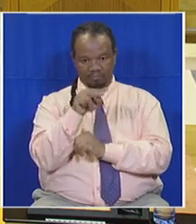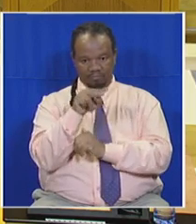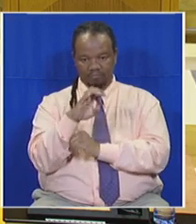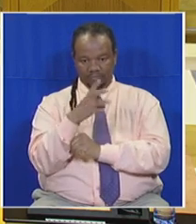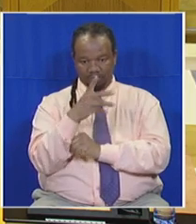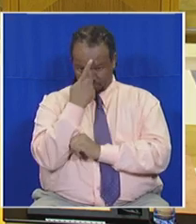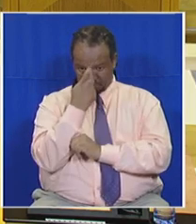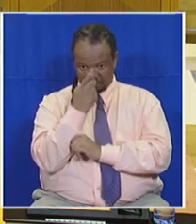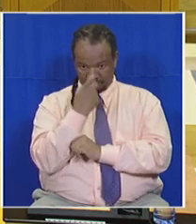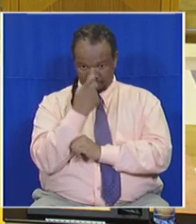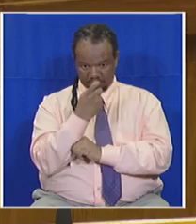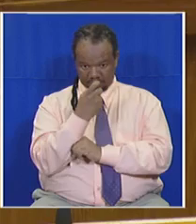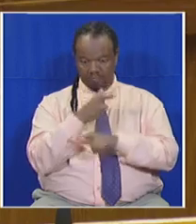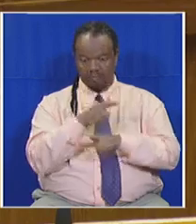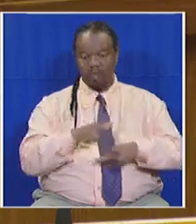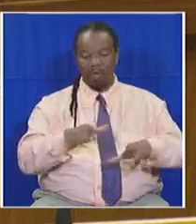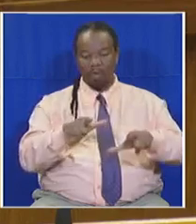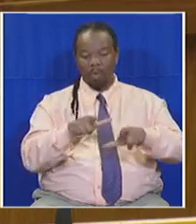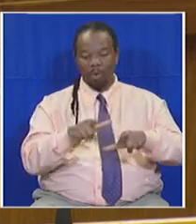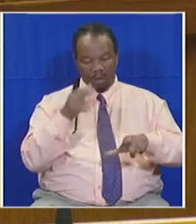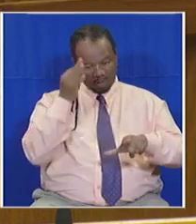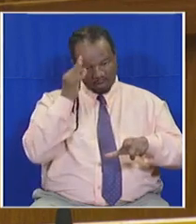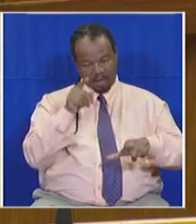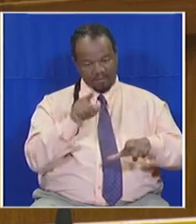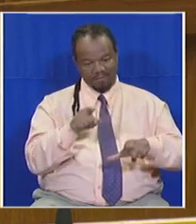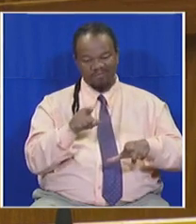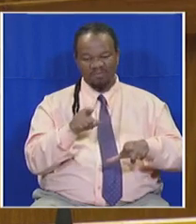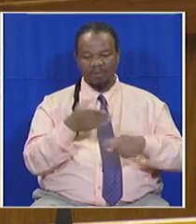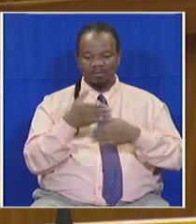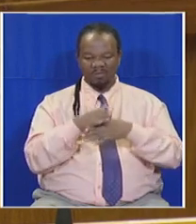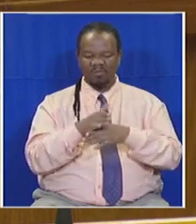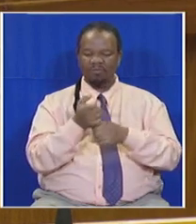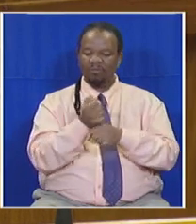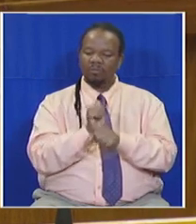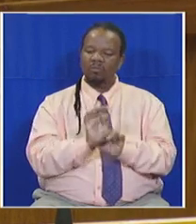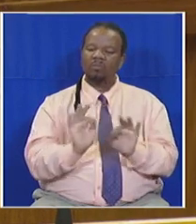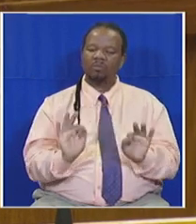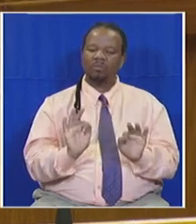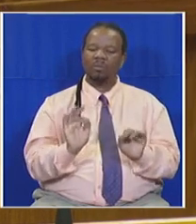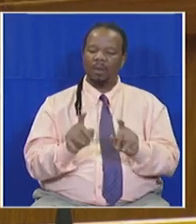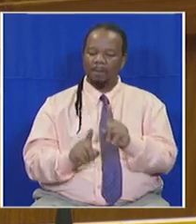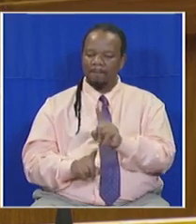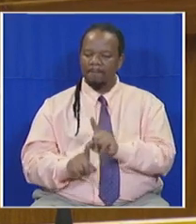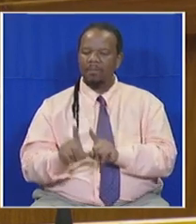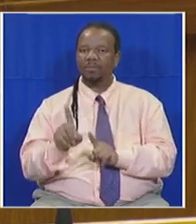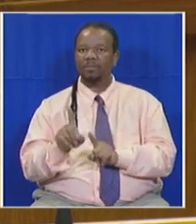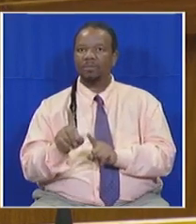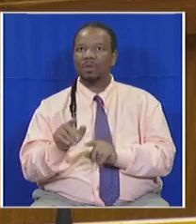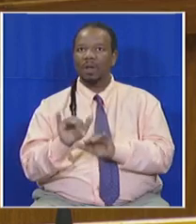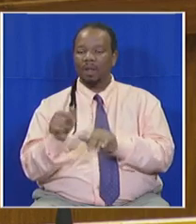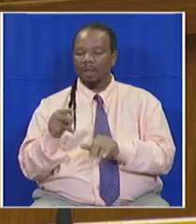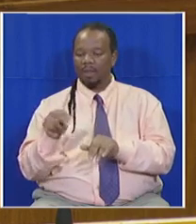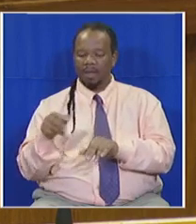that the local government should be the basis for the democratic, integrated and prosperous and truly non-racial